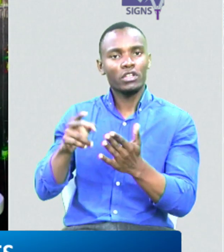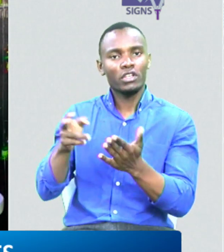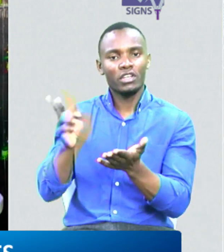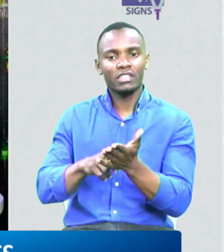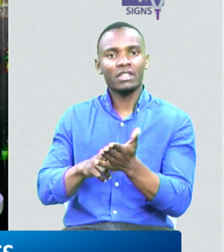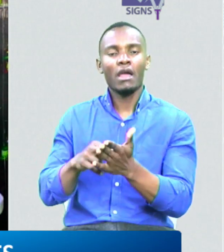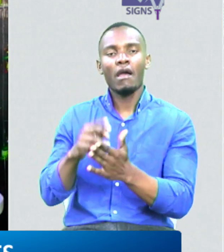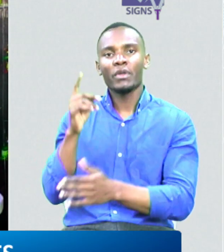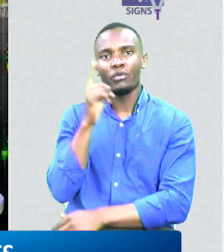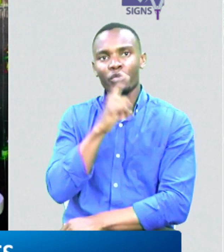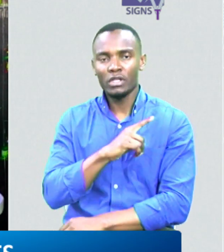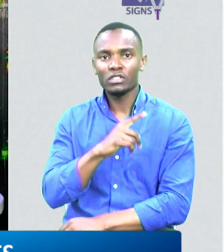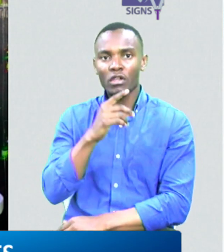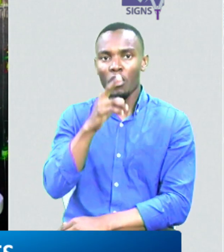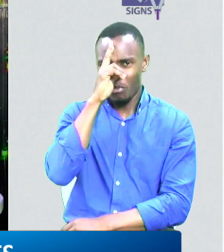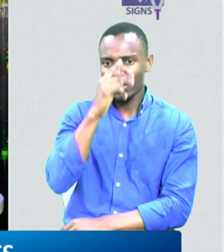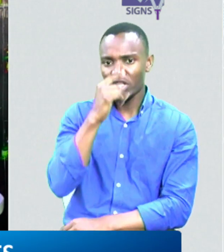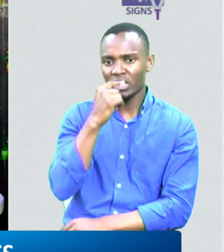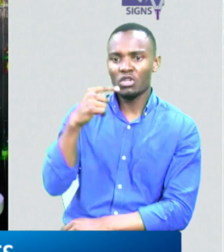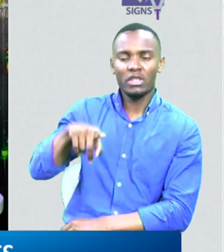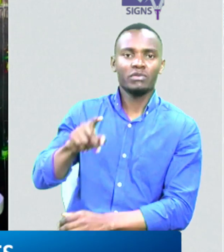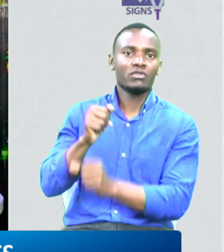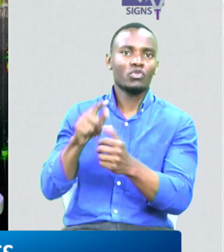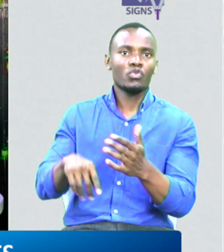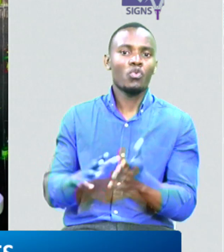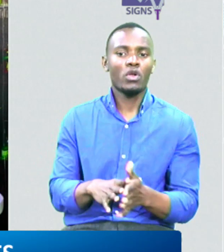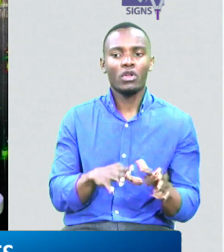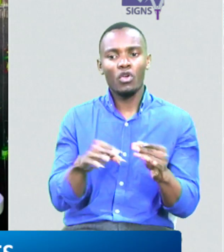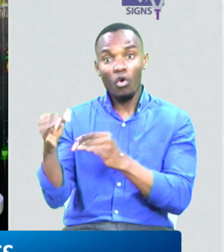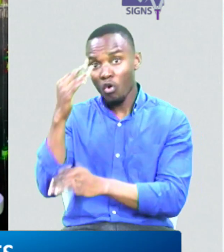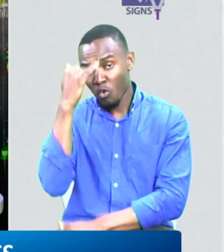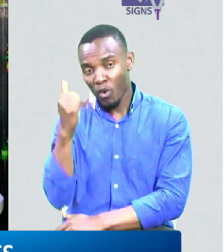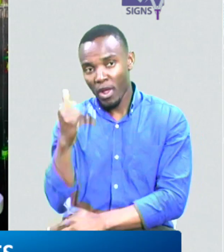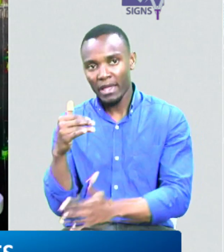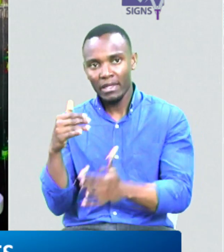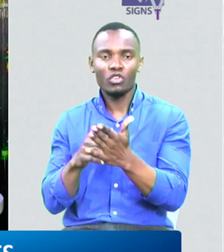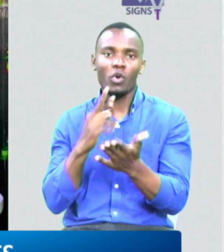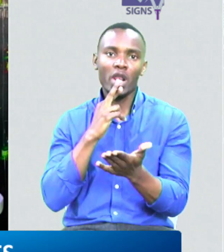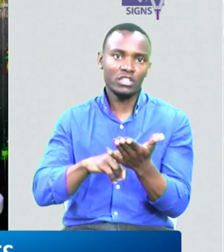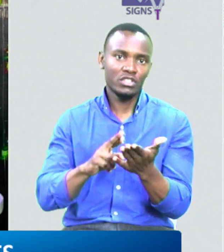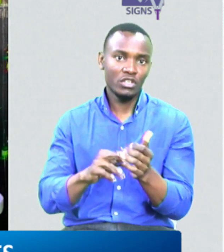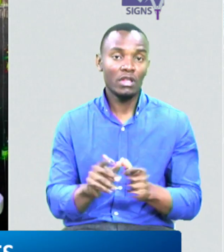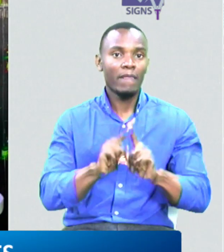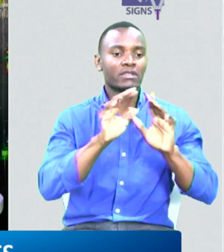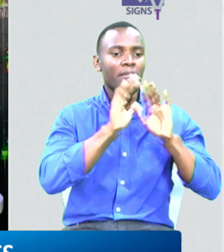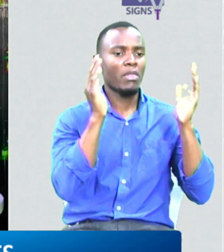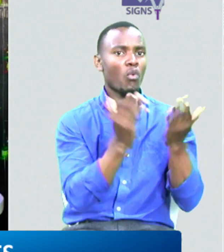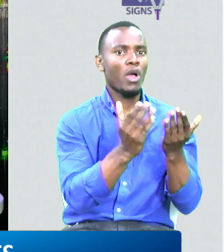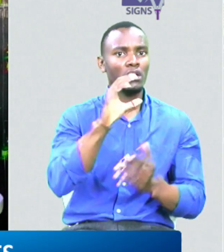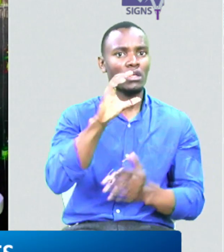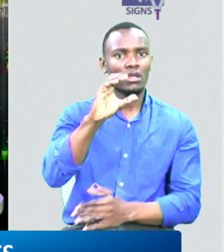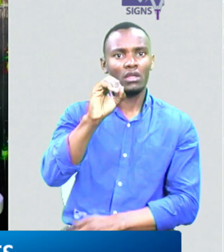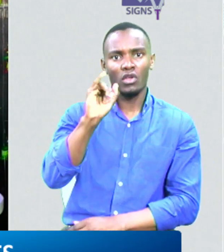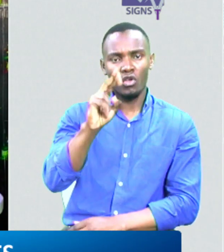to undergo a mandatory 1-year retooling program, while the admission of teachers into the profession will be